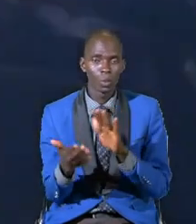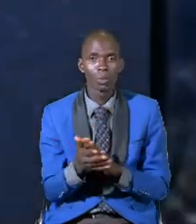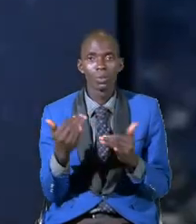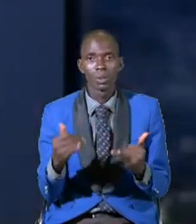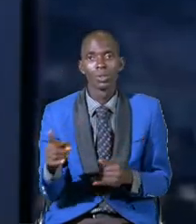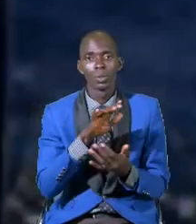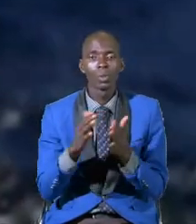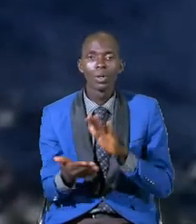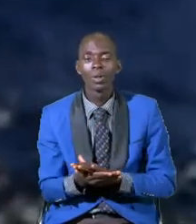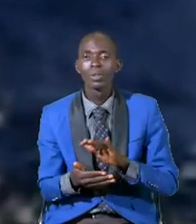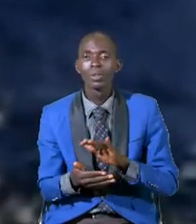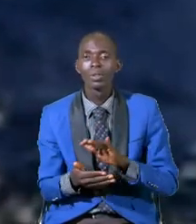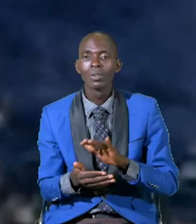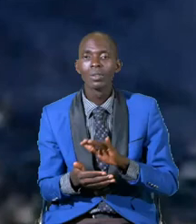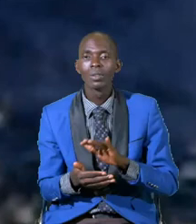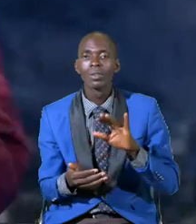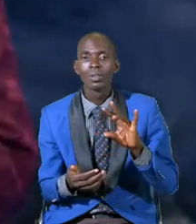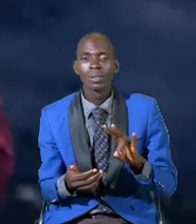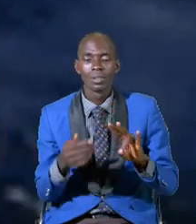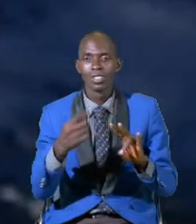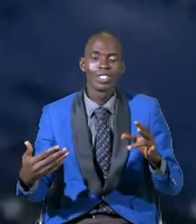now you become a new conqueror.